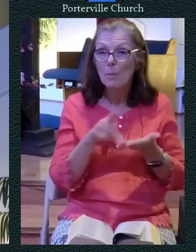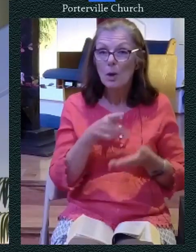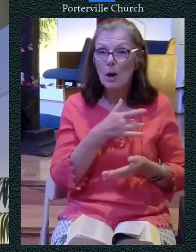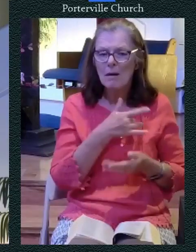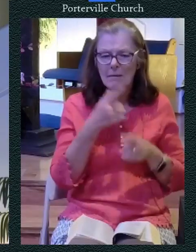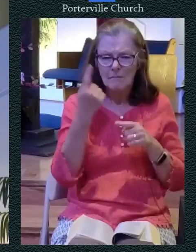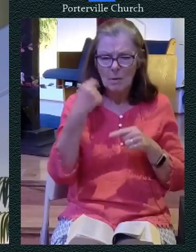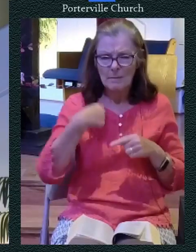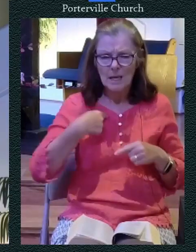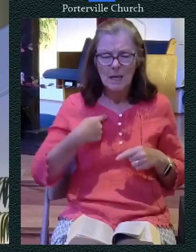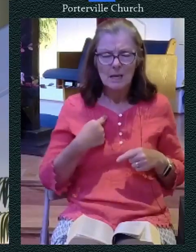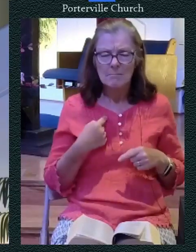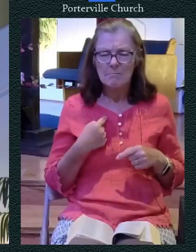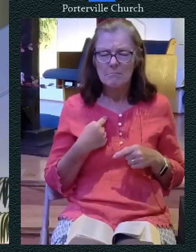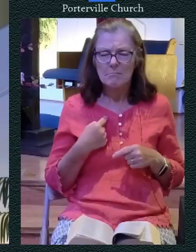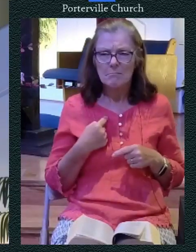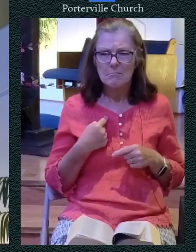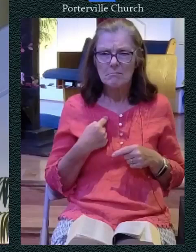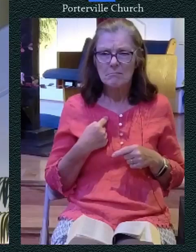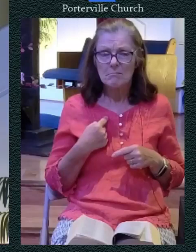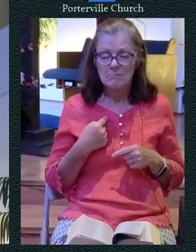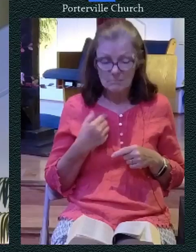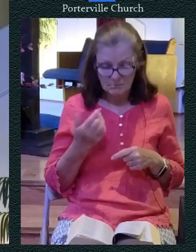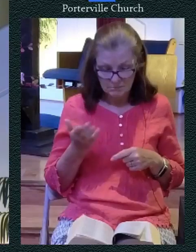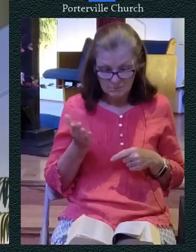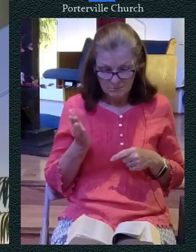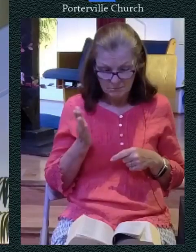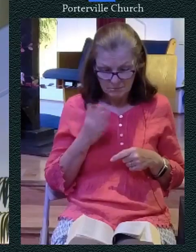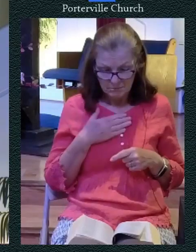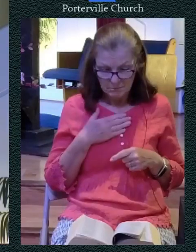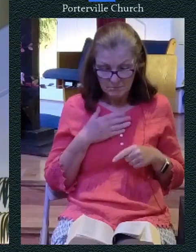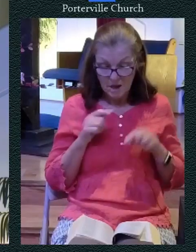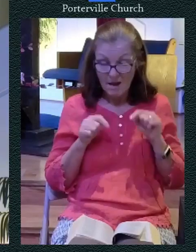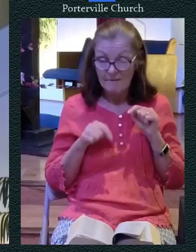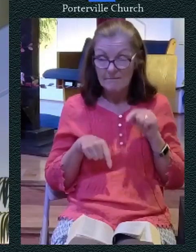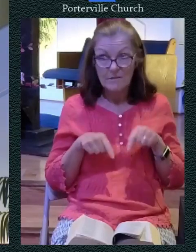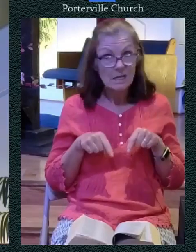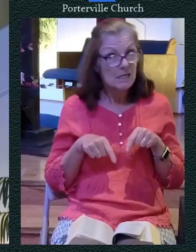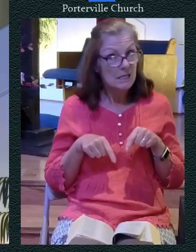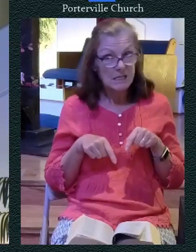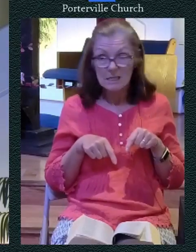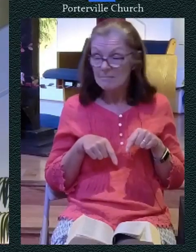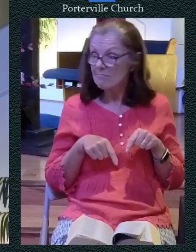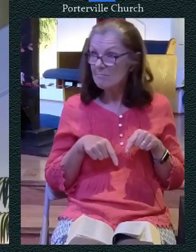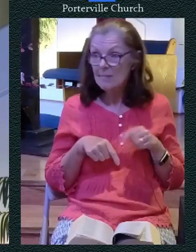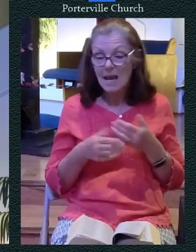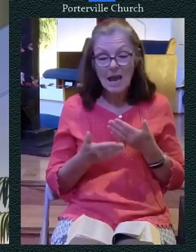me, my feet came close to stumbling.